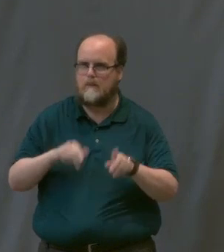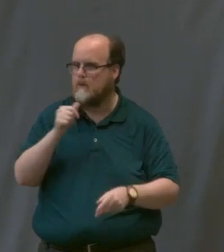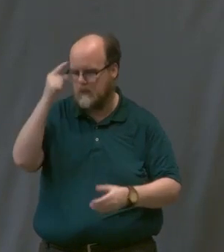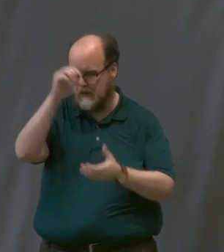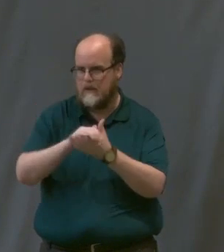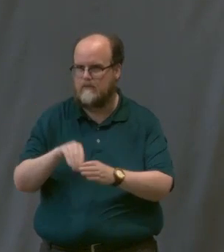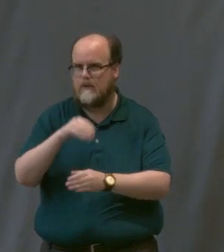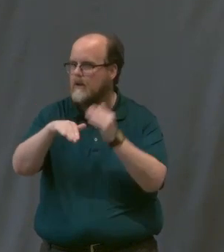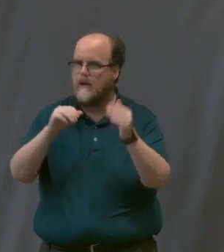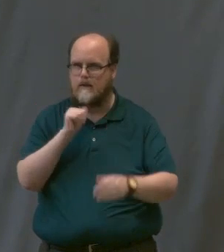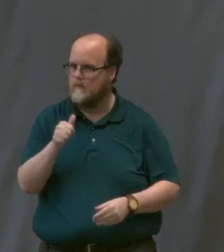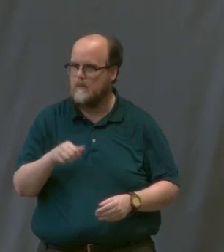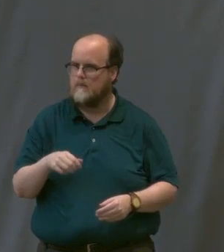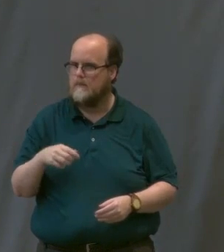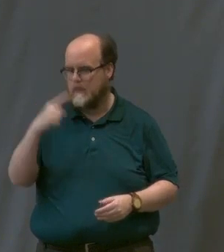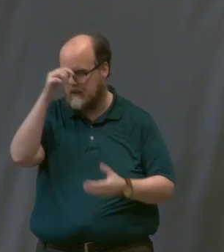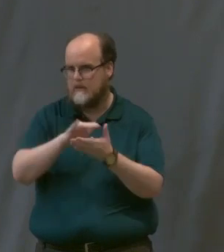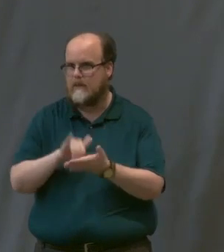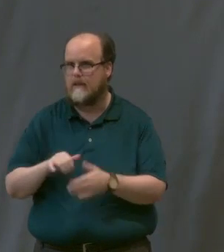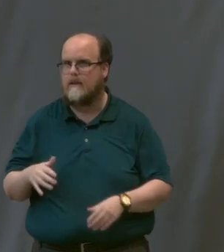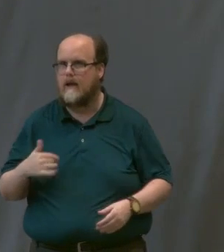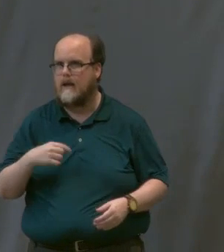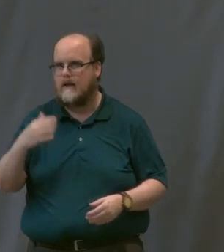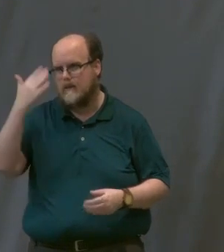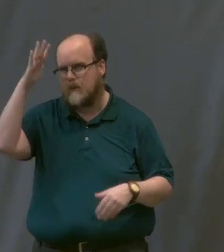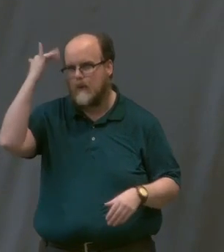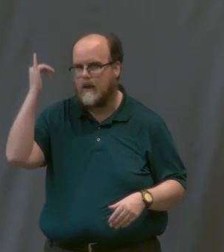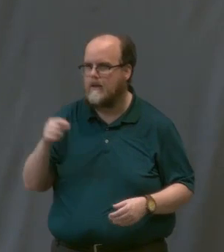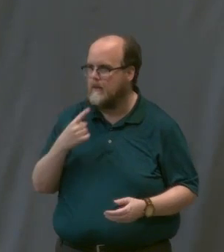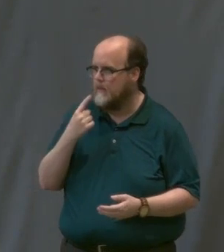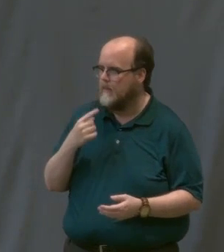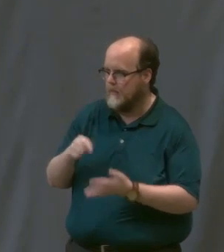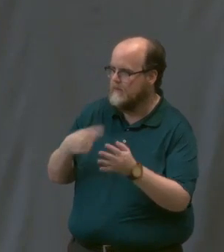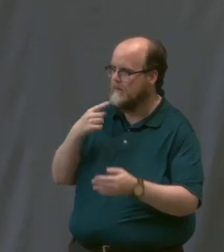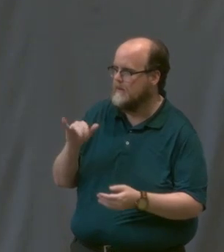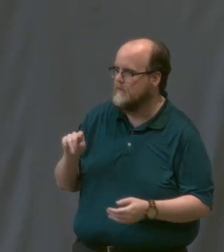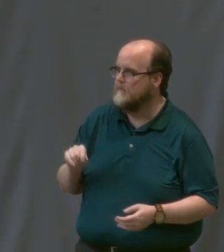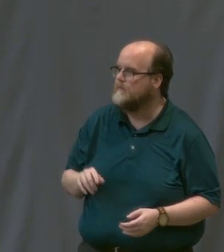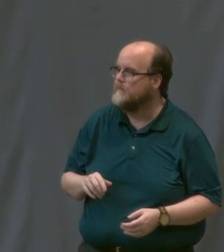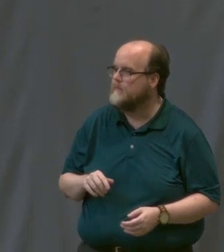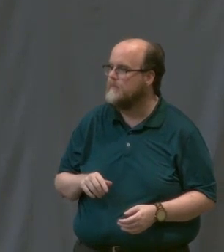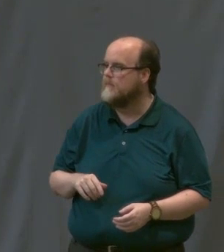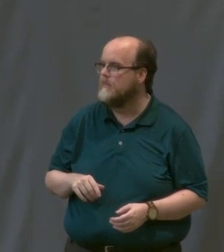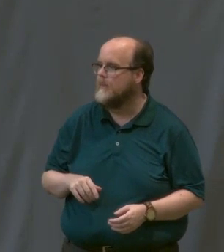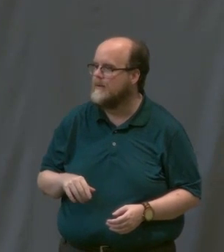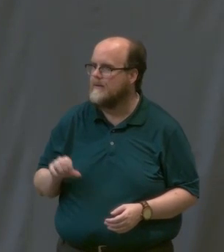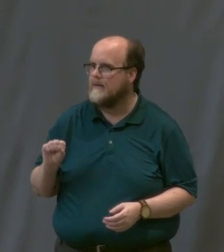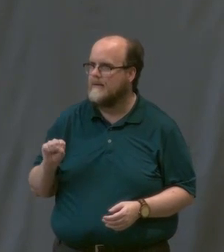no, don't believe it. So I don't know why they would even say rest in peace. Yeah.